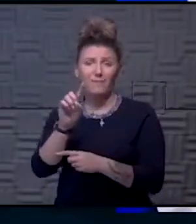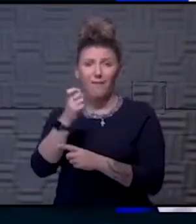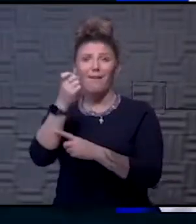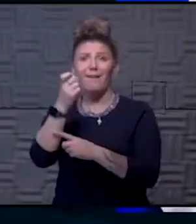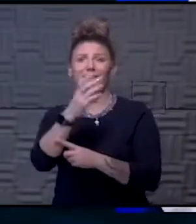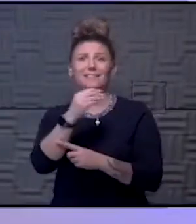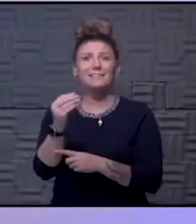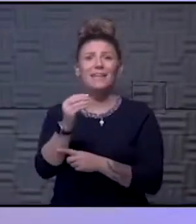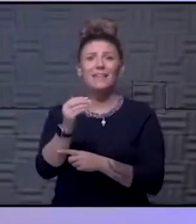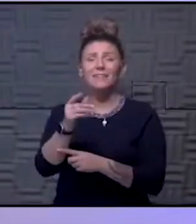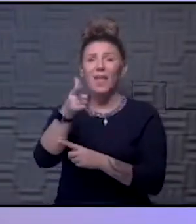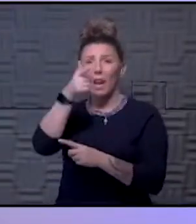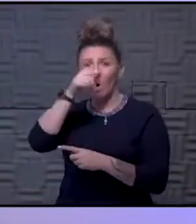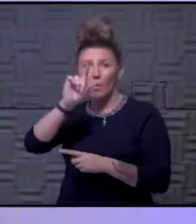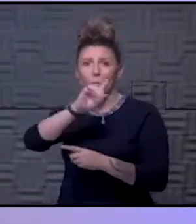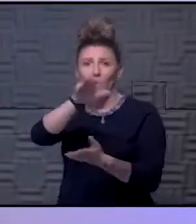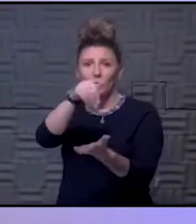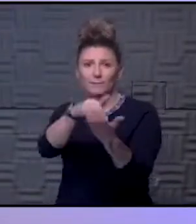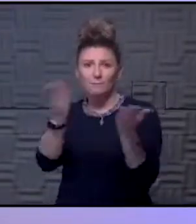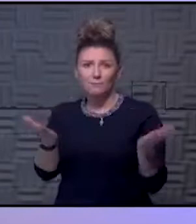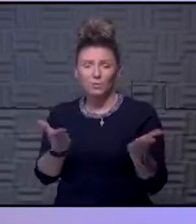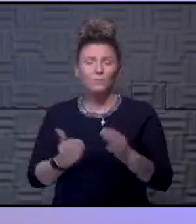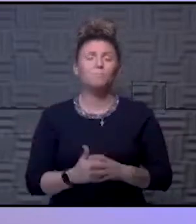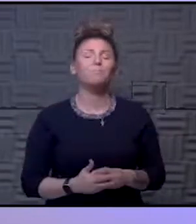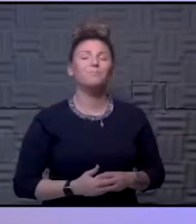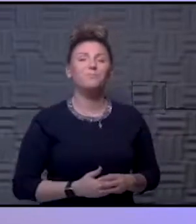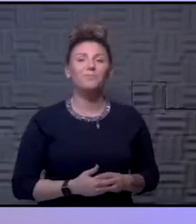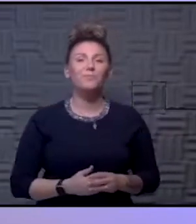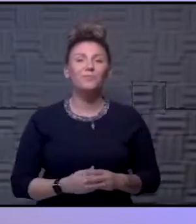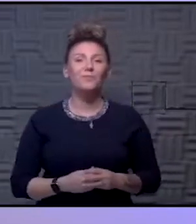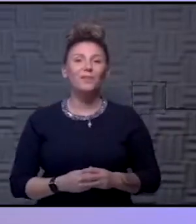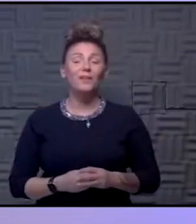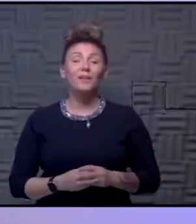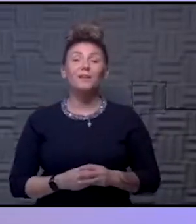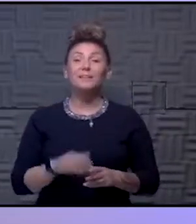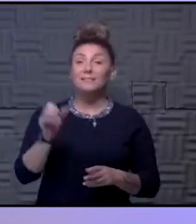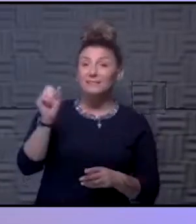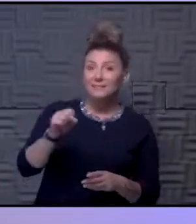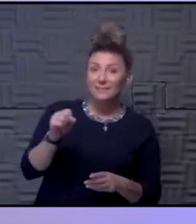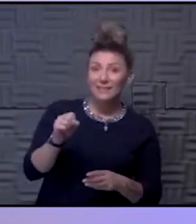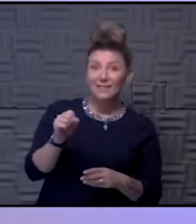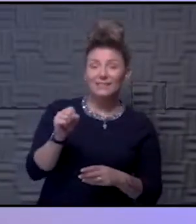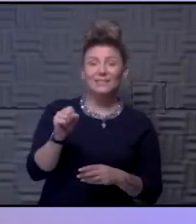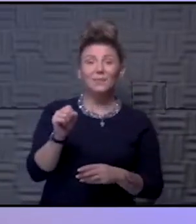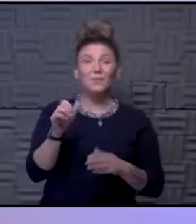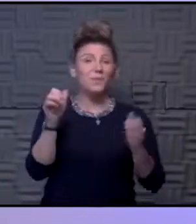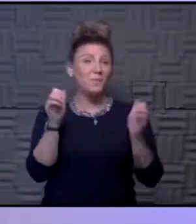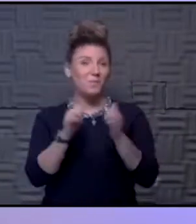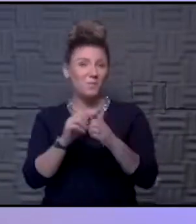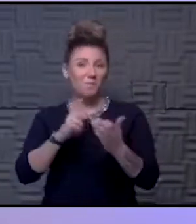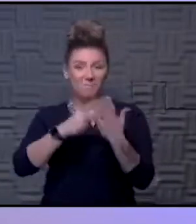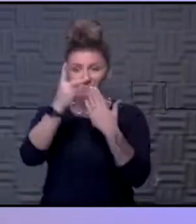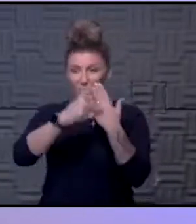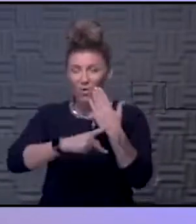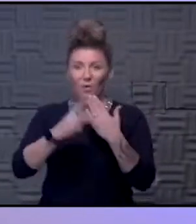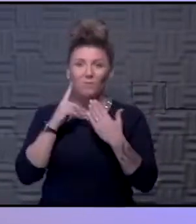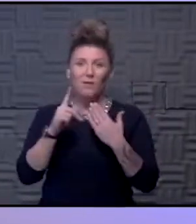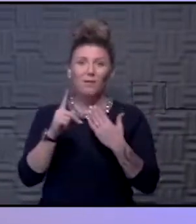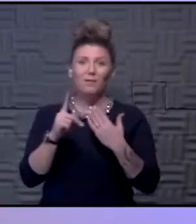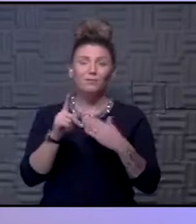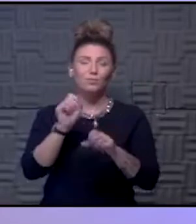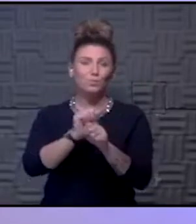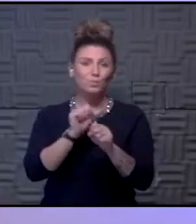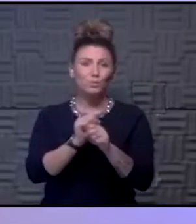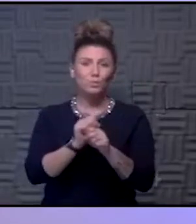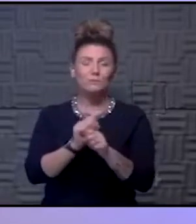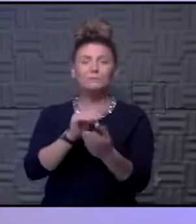at KU. Sure, yes. So within the RadX Up, I work with Dr. Chen and